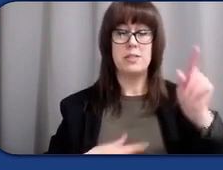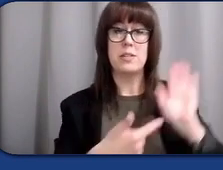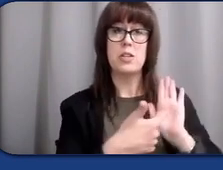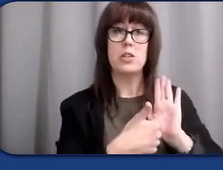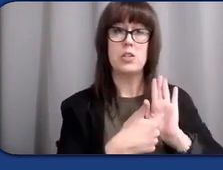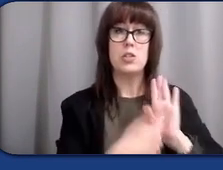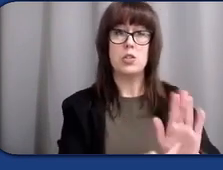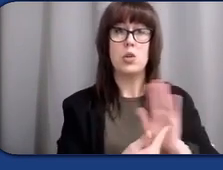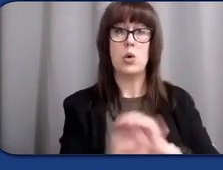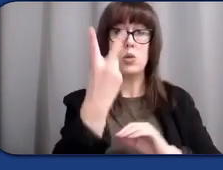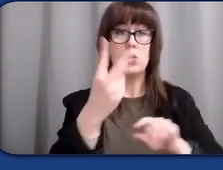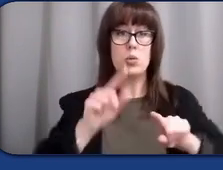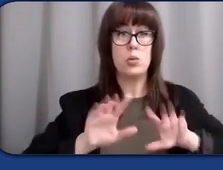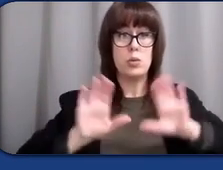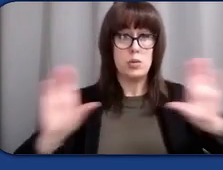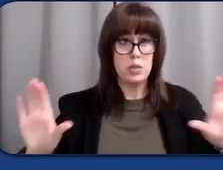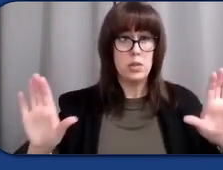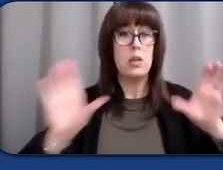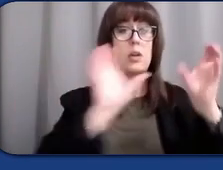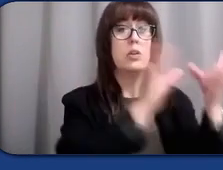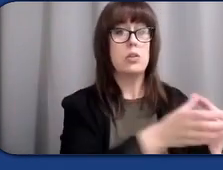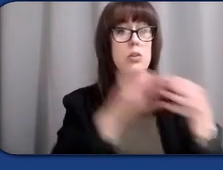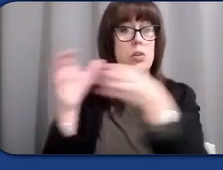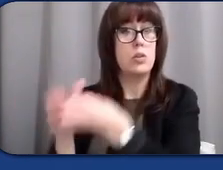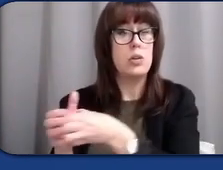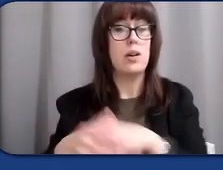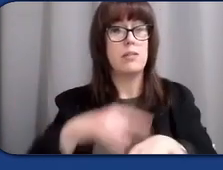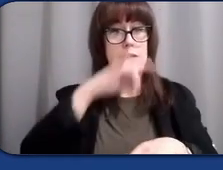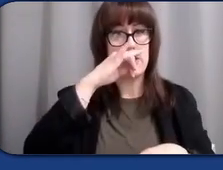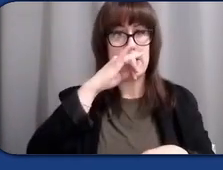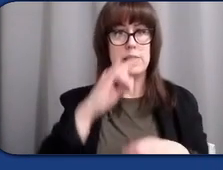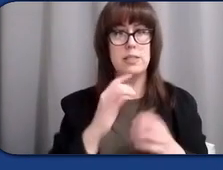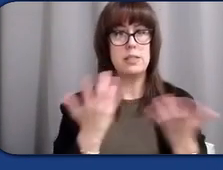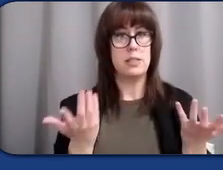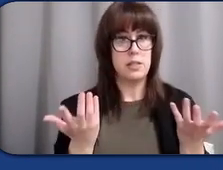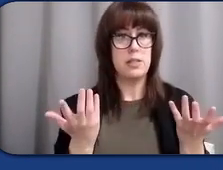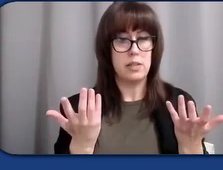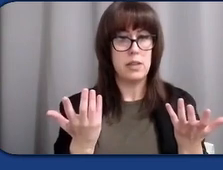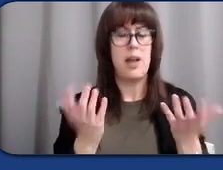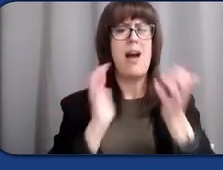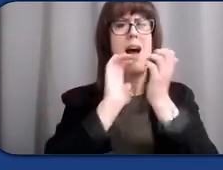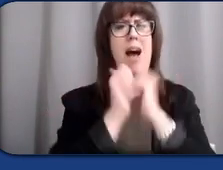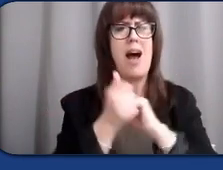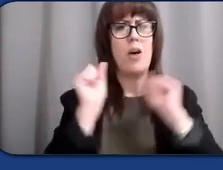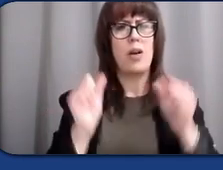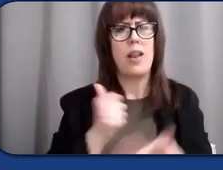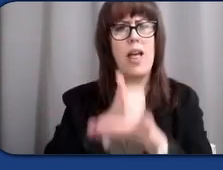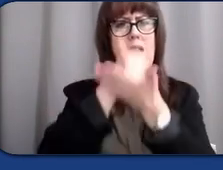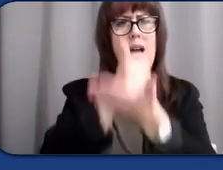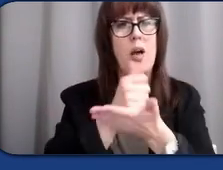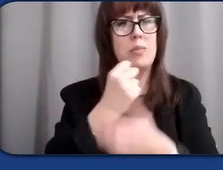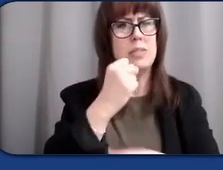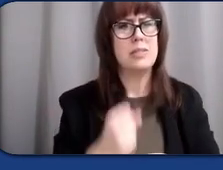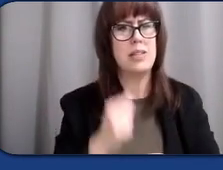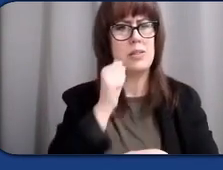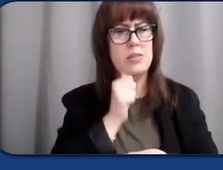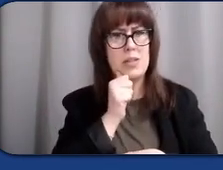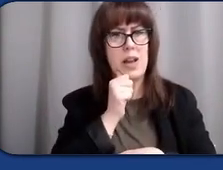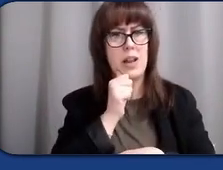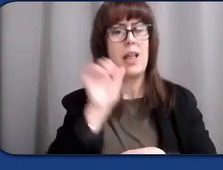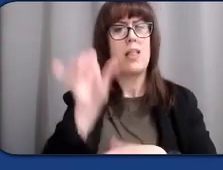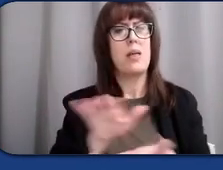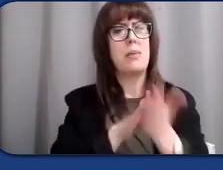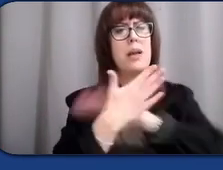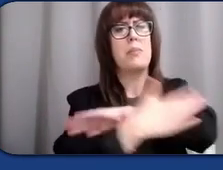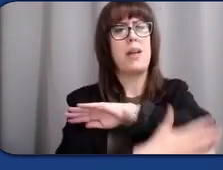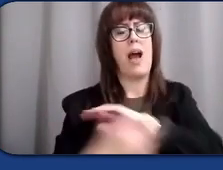kinds of kids. And I ask myself, how can I make sure that I make South Sudan the kind of country that I admire? How do I make South Sudan